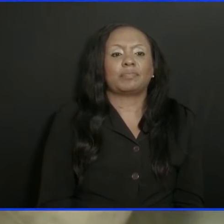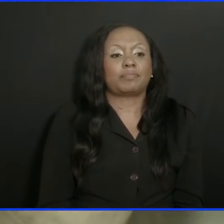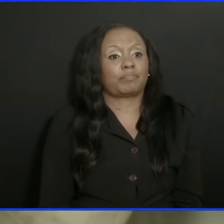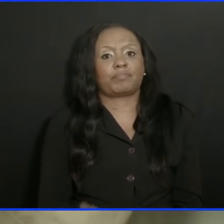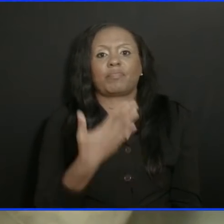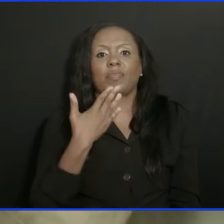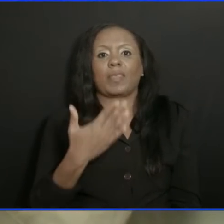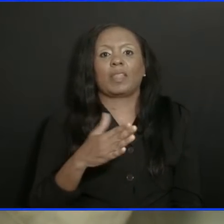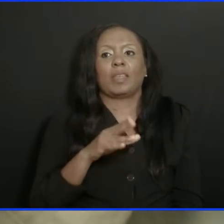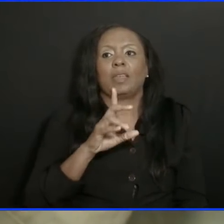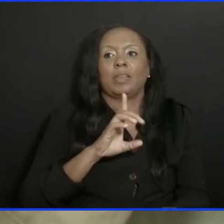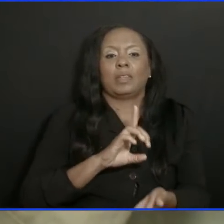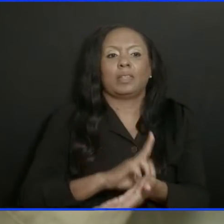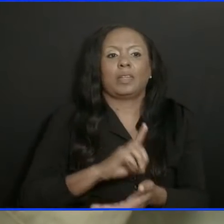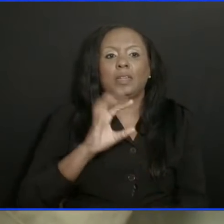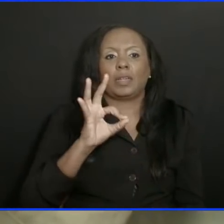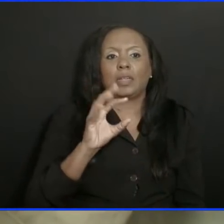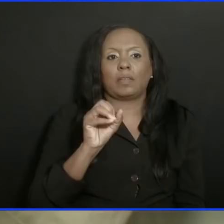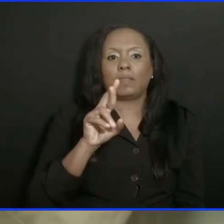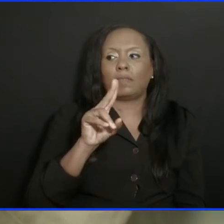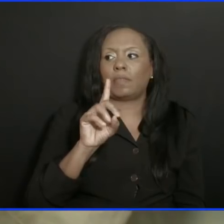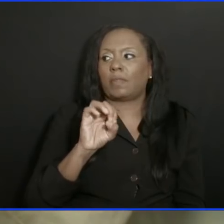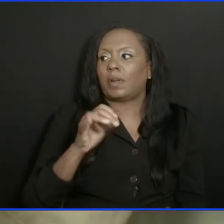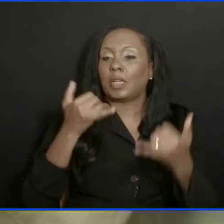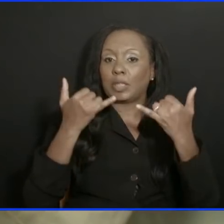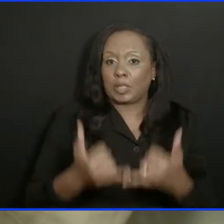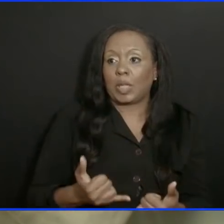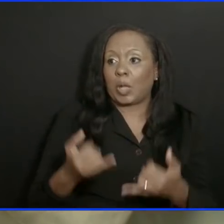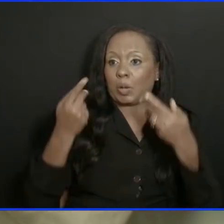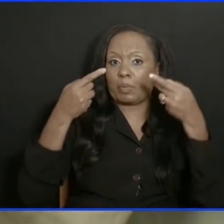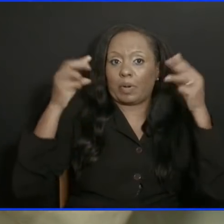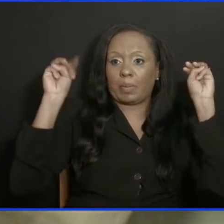very much, Dr. Ford. And now we go to the Prime Minister.